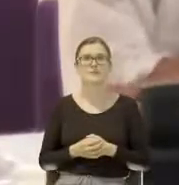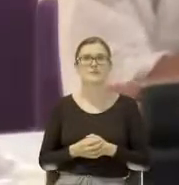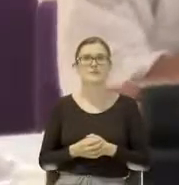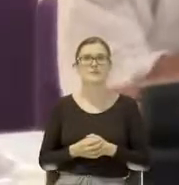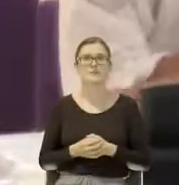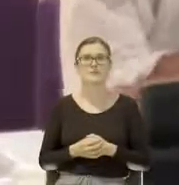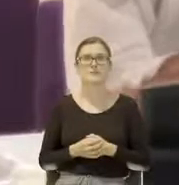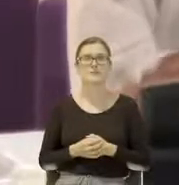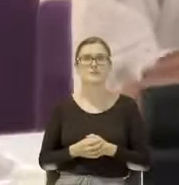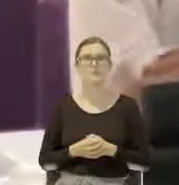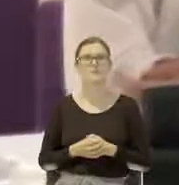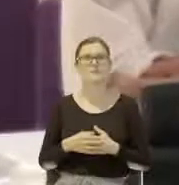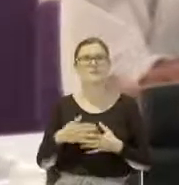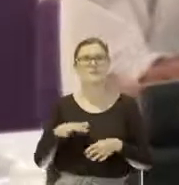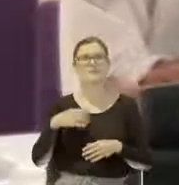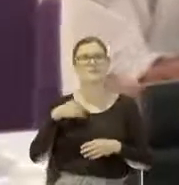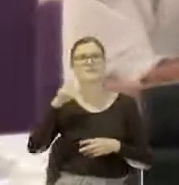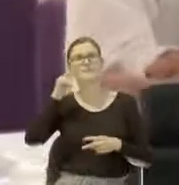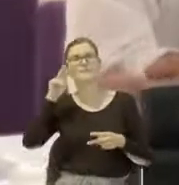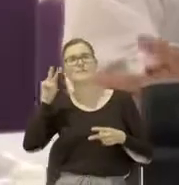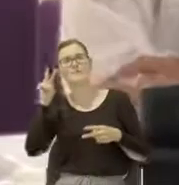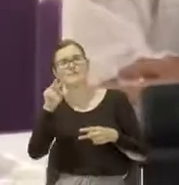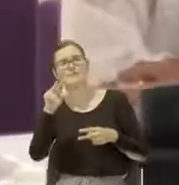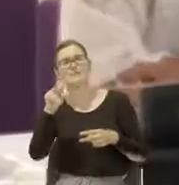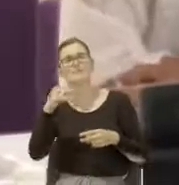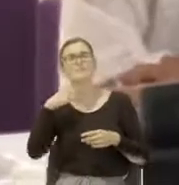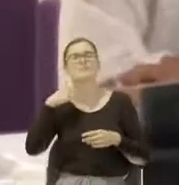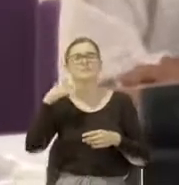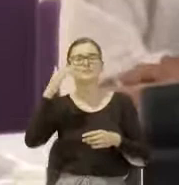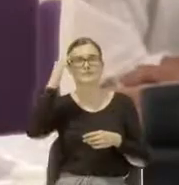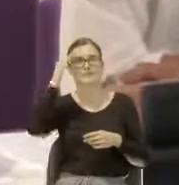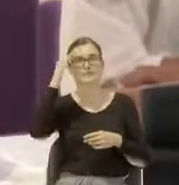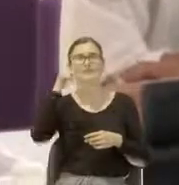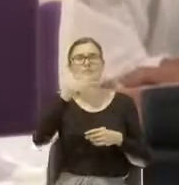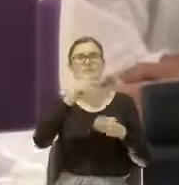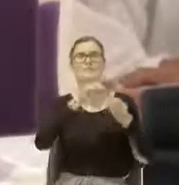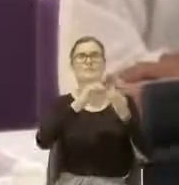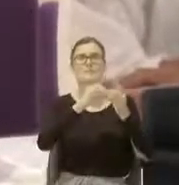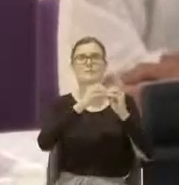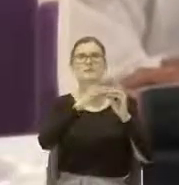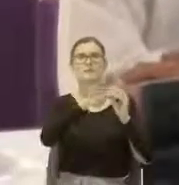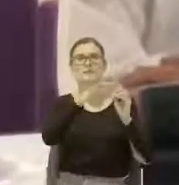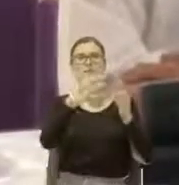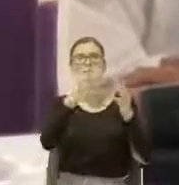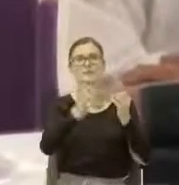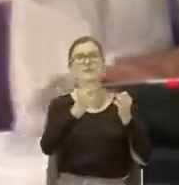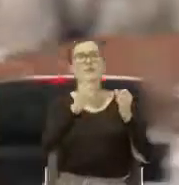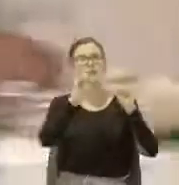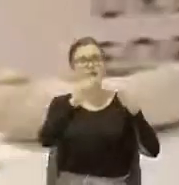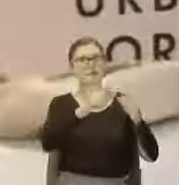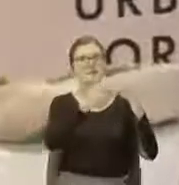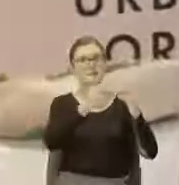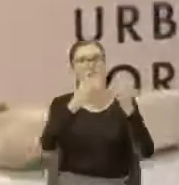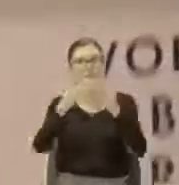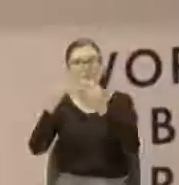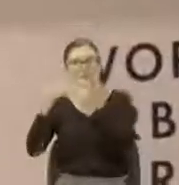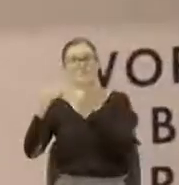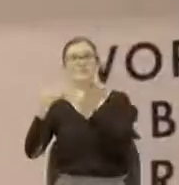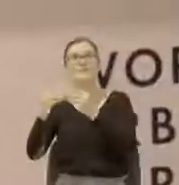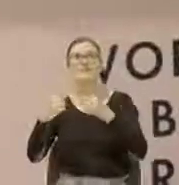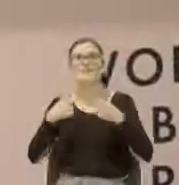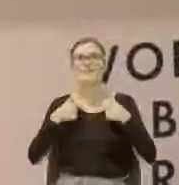Thank you very much, distinguished mayors. It's a pleasure to be here, and it's encouraging to have been through this three-hour session to